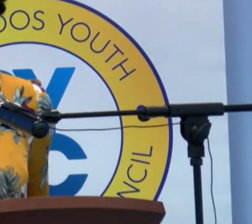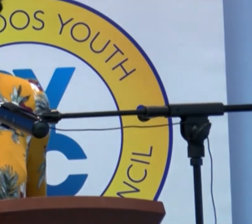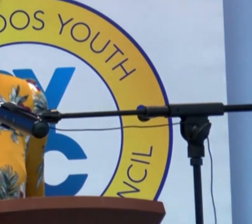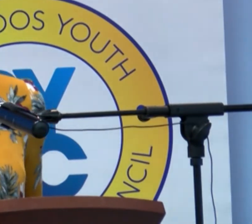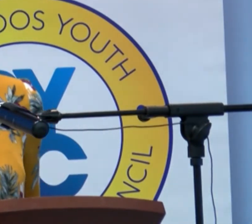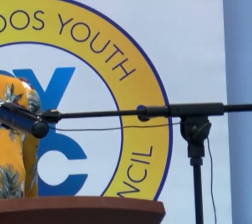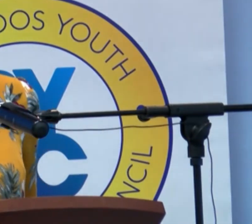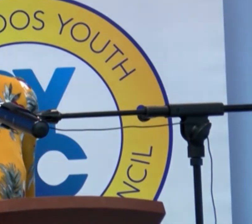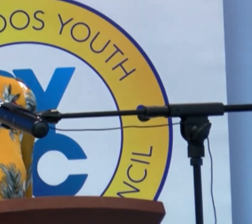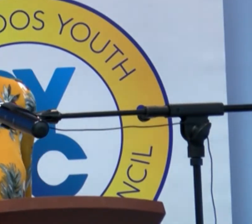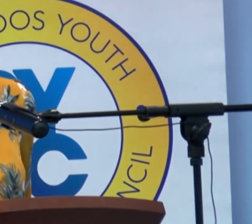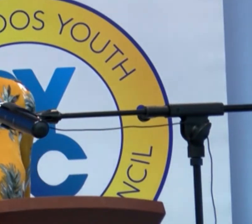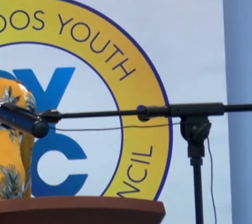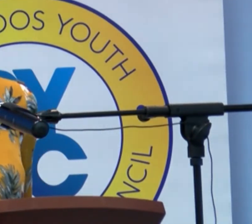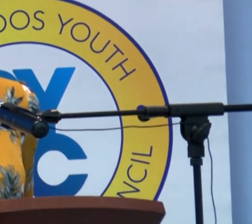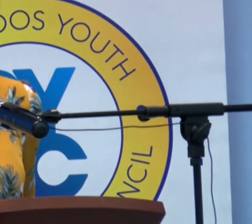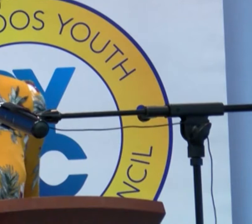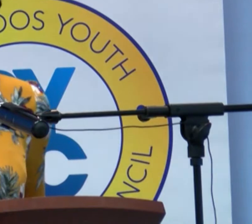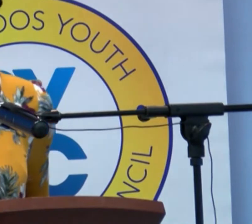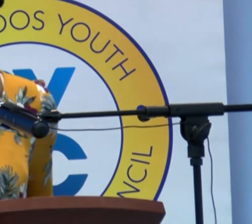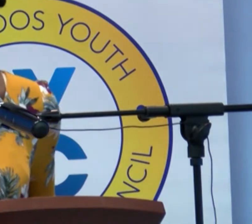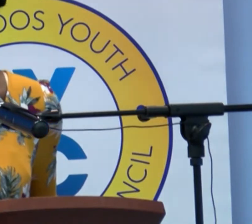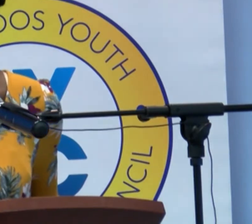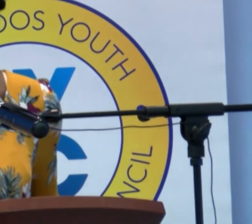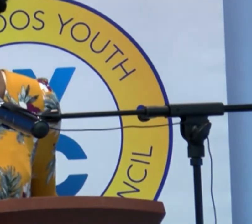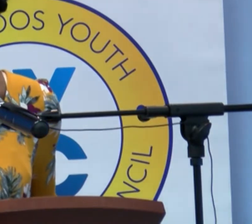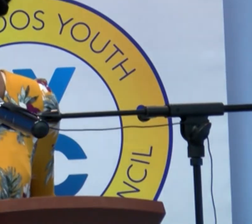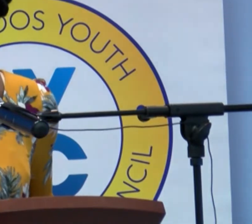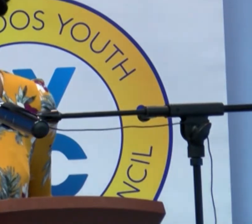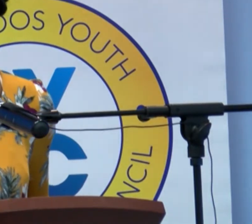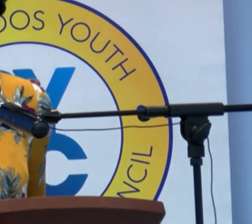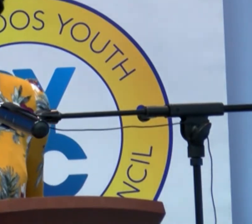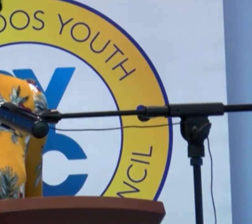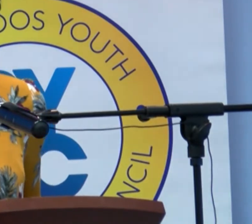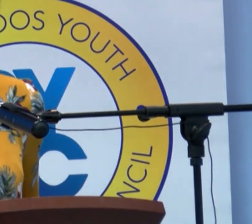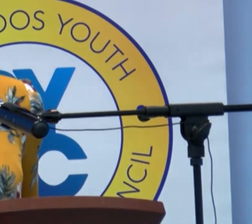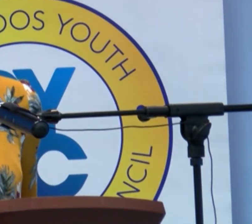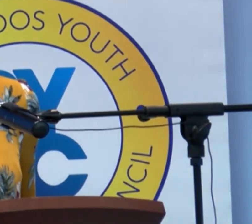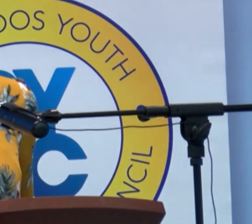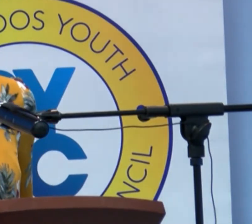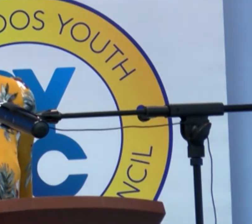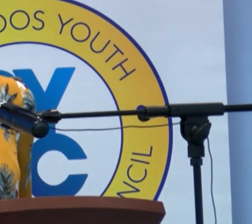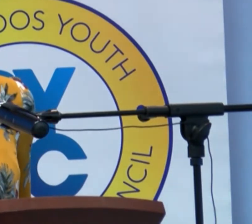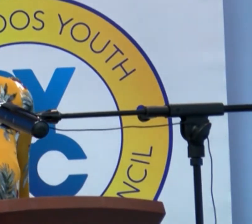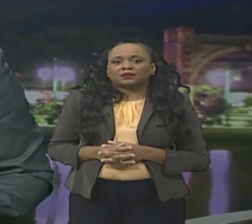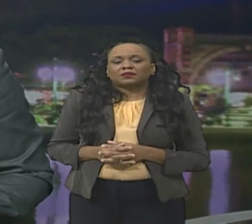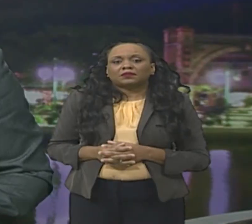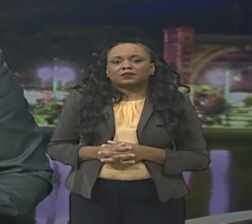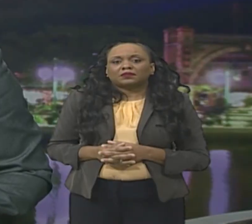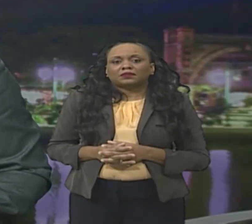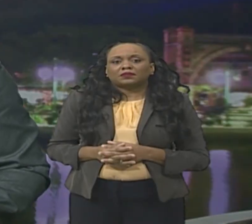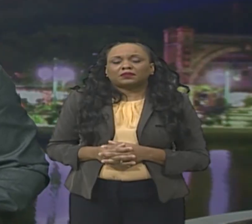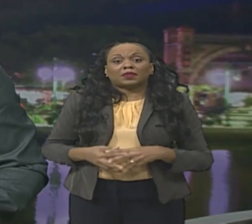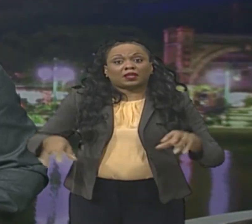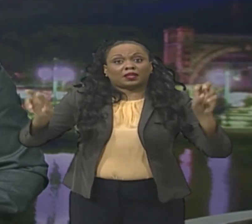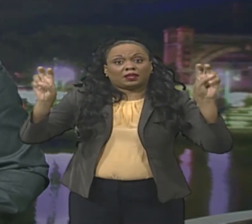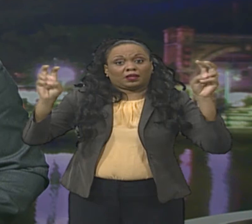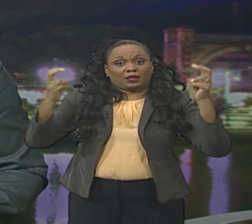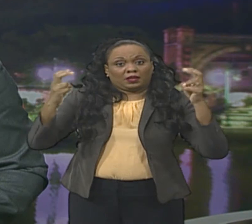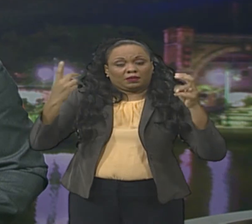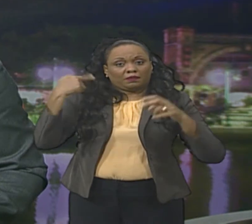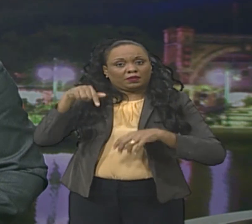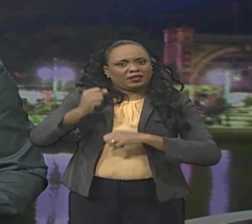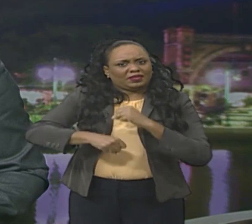people through what their advocacy plan is and what their mandate has been. Now, the theme for this